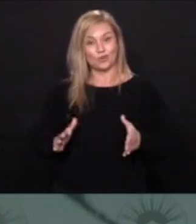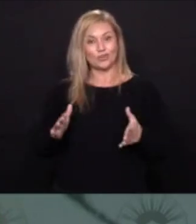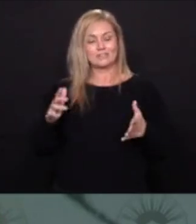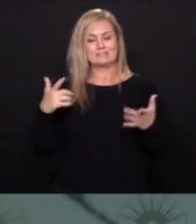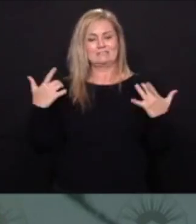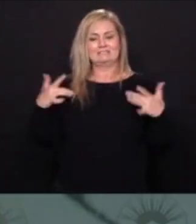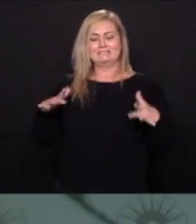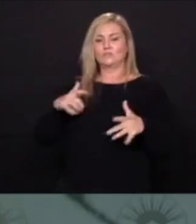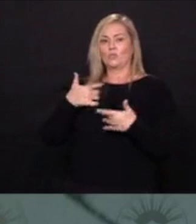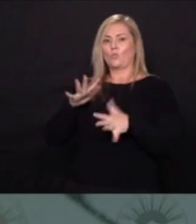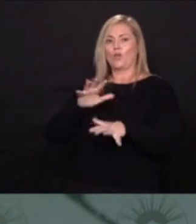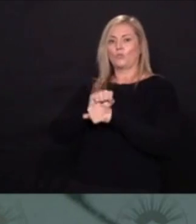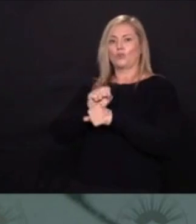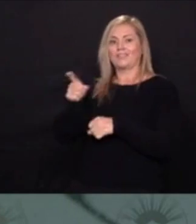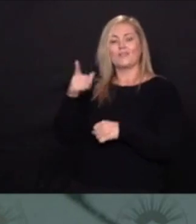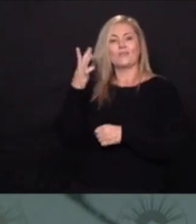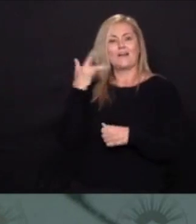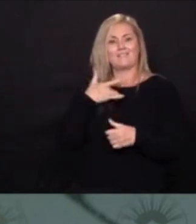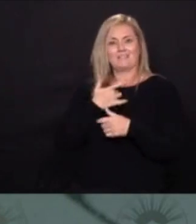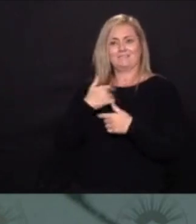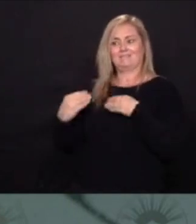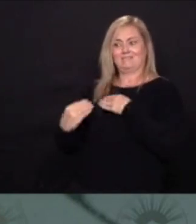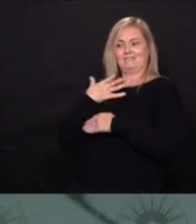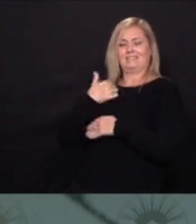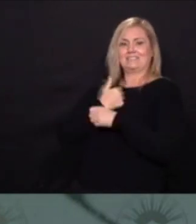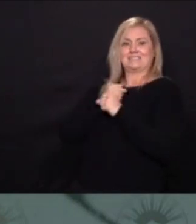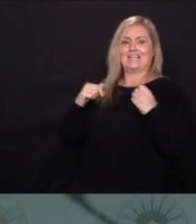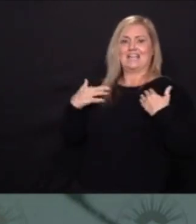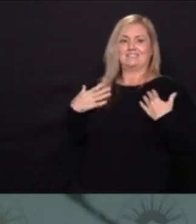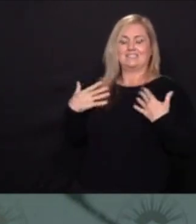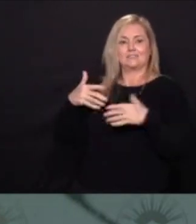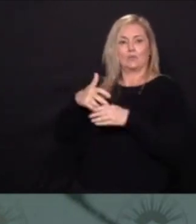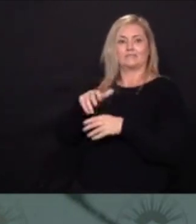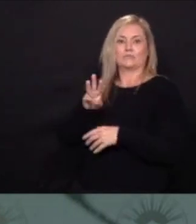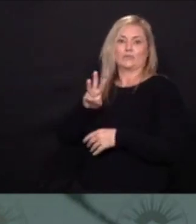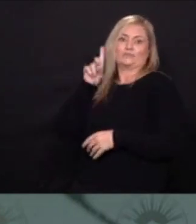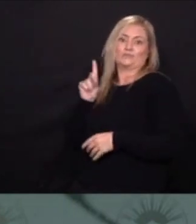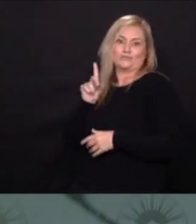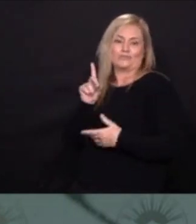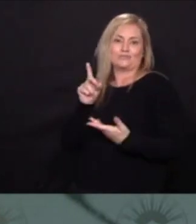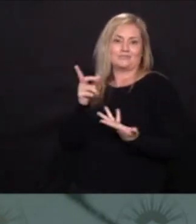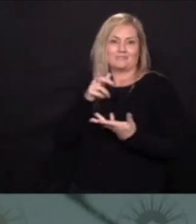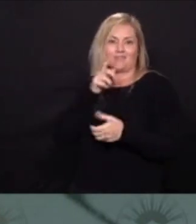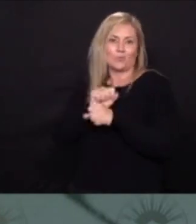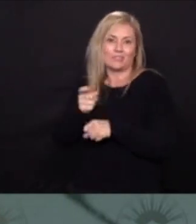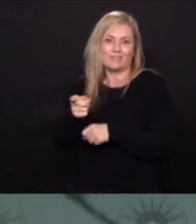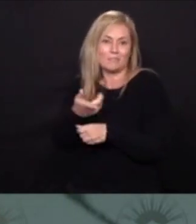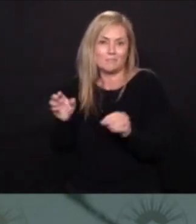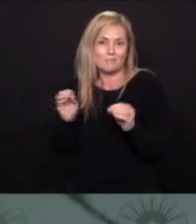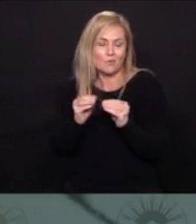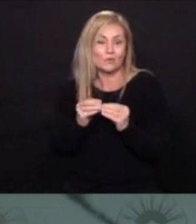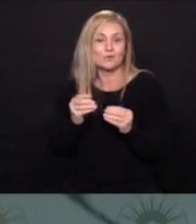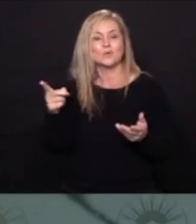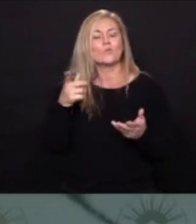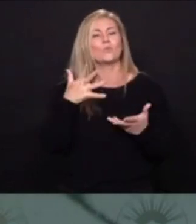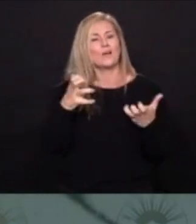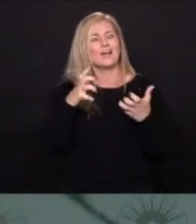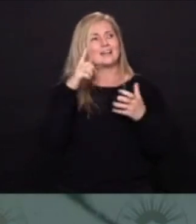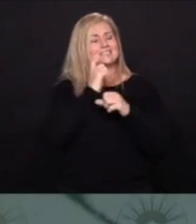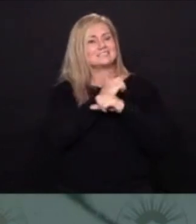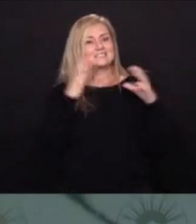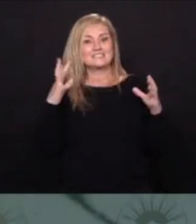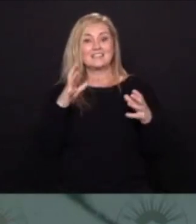safety reasons. We are taking necessary steps to support people's transition from unsafe,